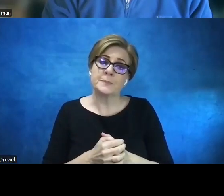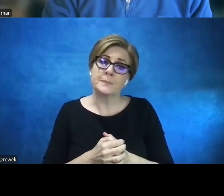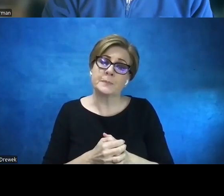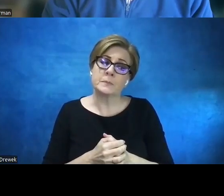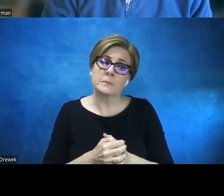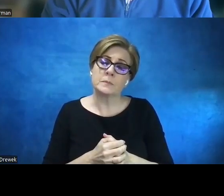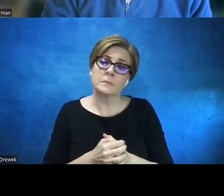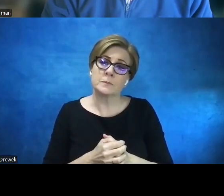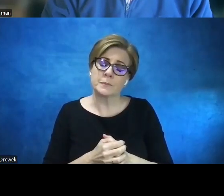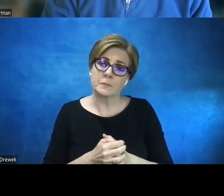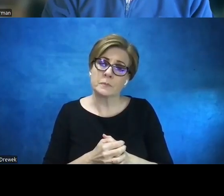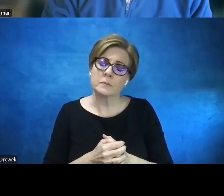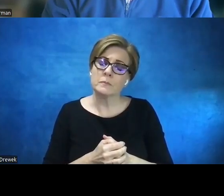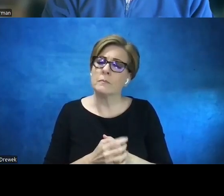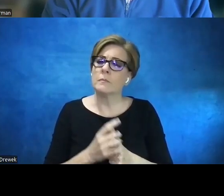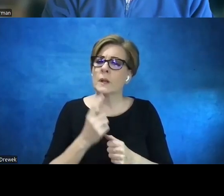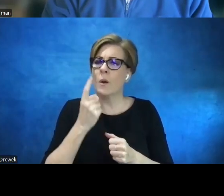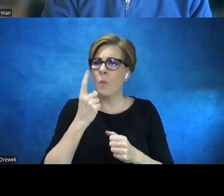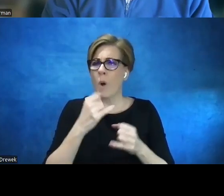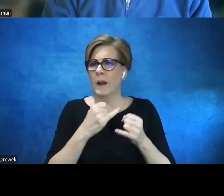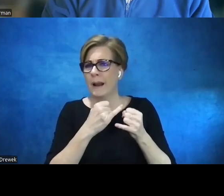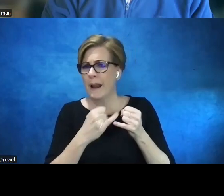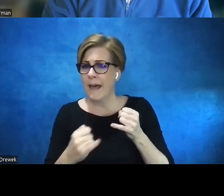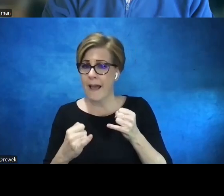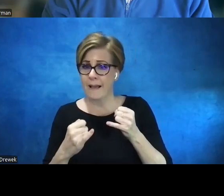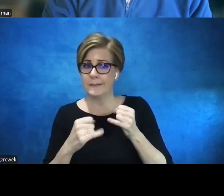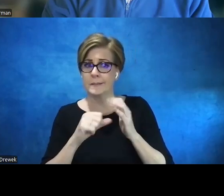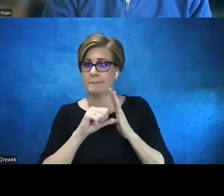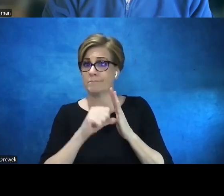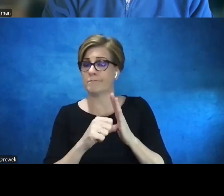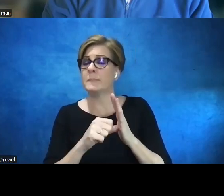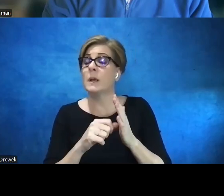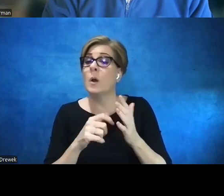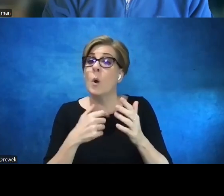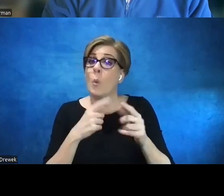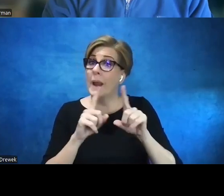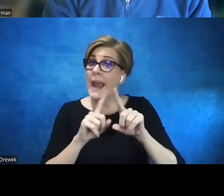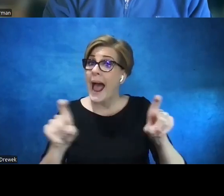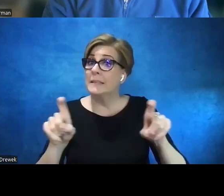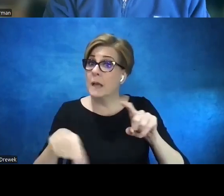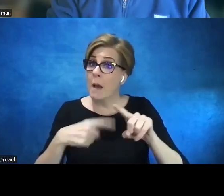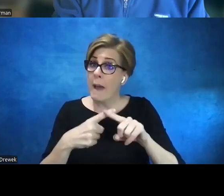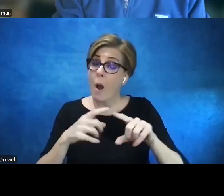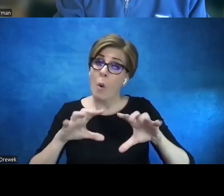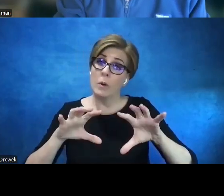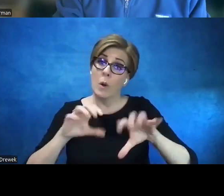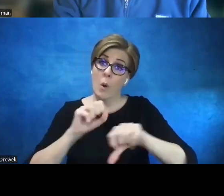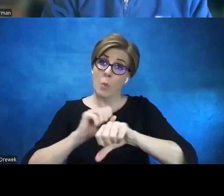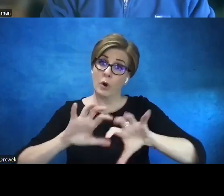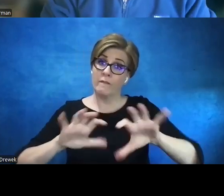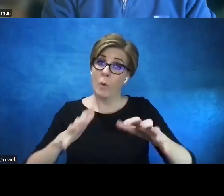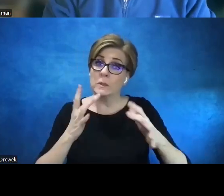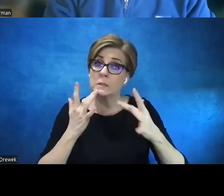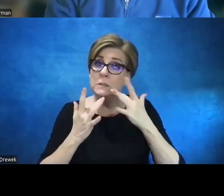Just one last piece I wanted to highlight is we asked about workforce shortages, not just for the crisis system overall, but by